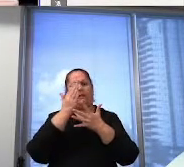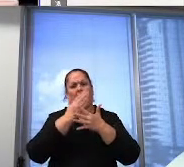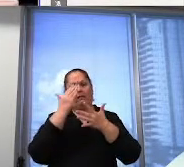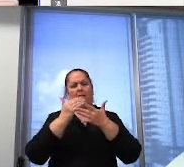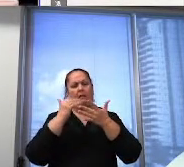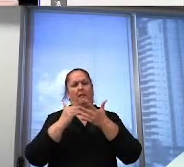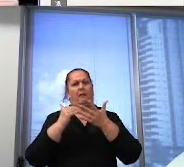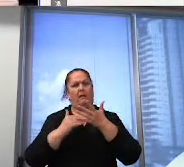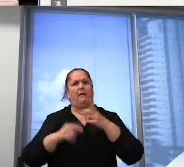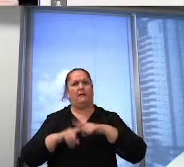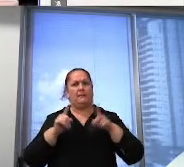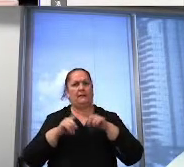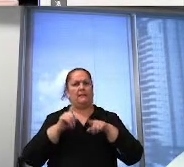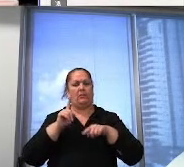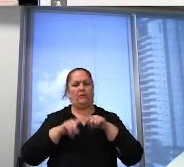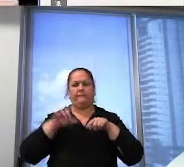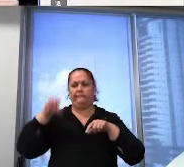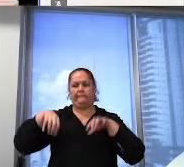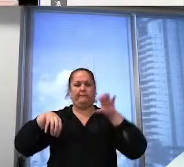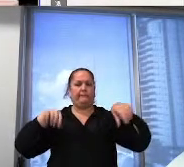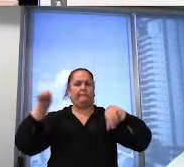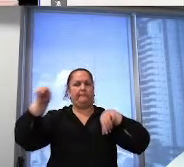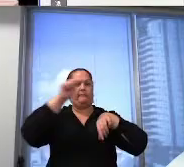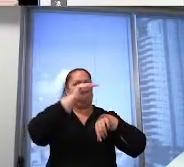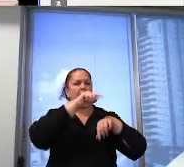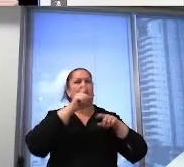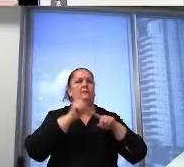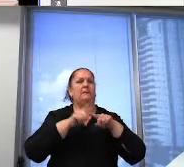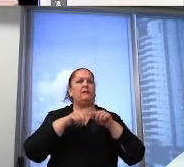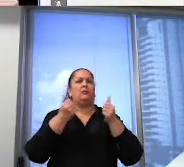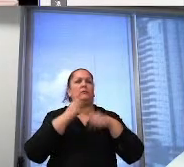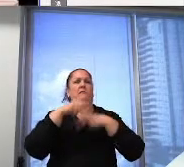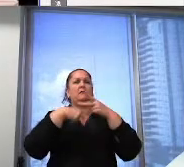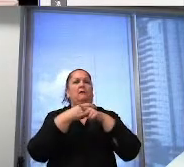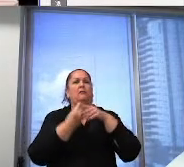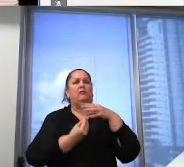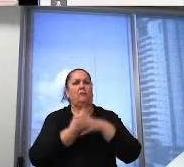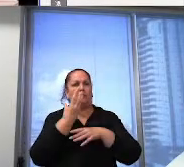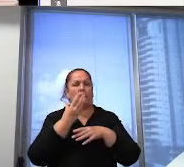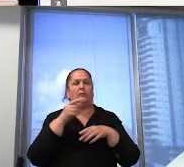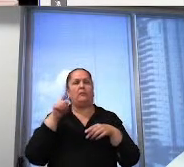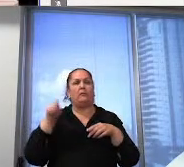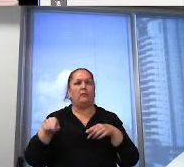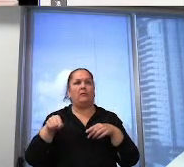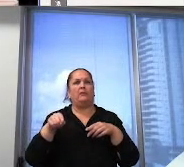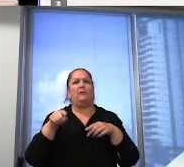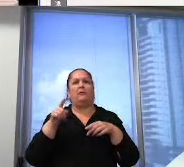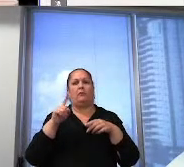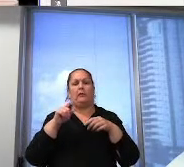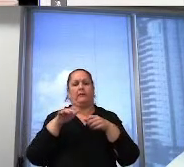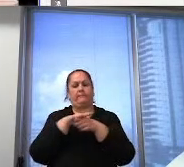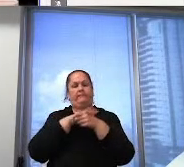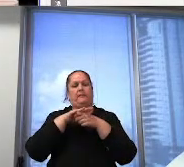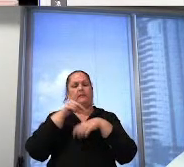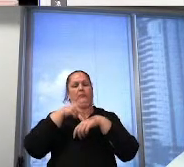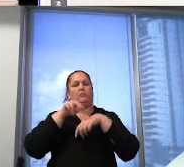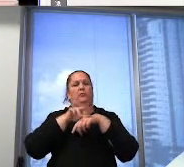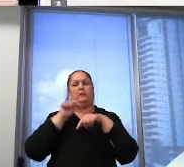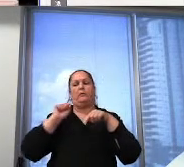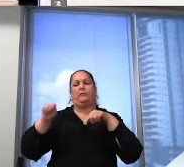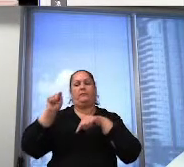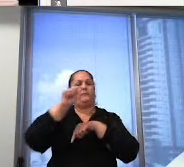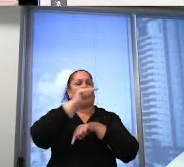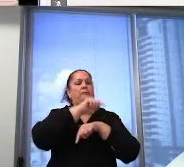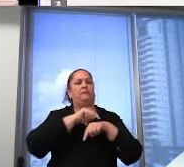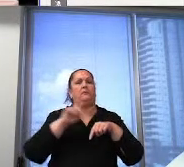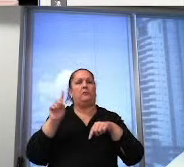it, and they're going to vary from feeder to feeder depending on what species are an area of the island that